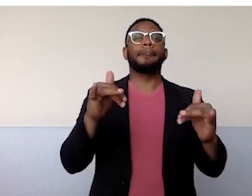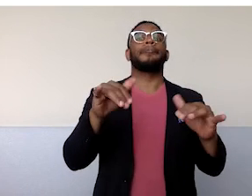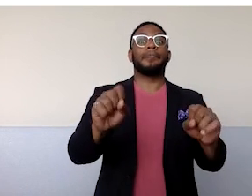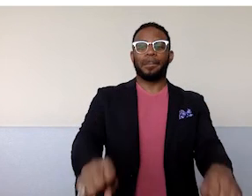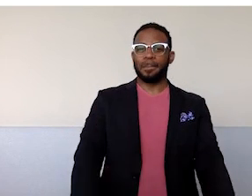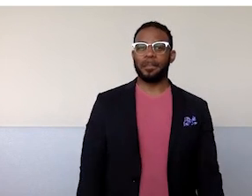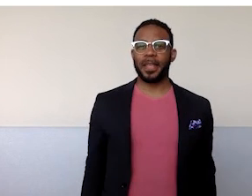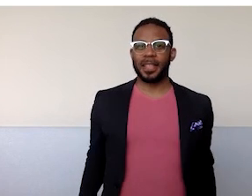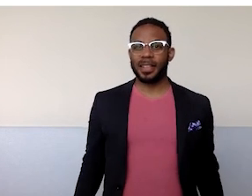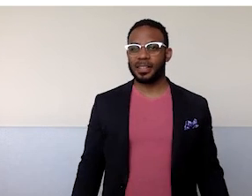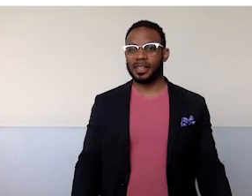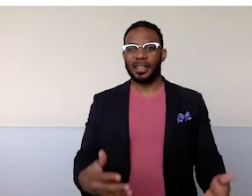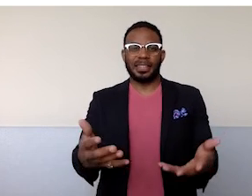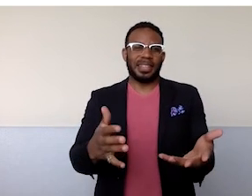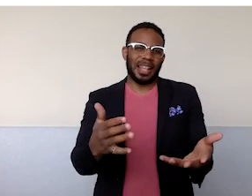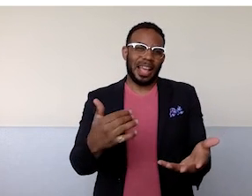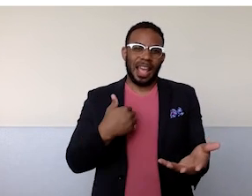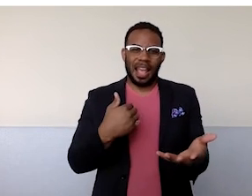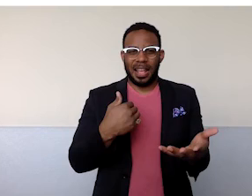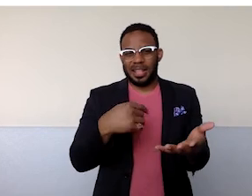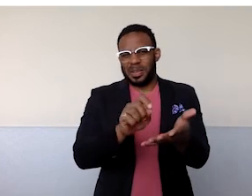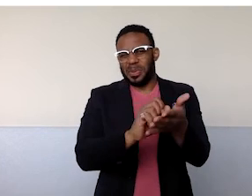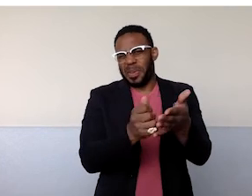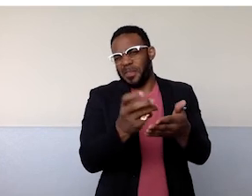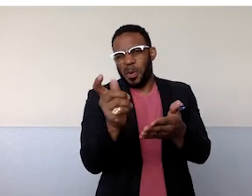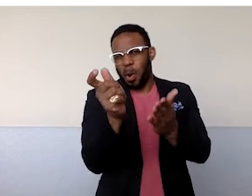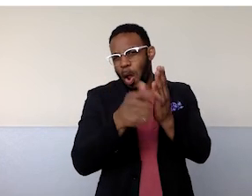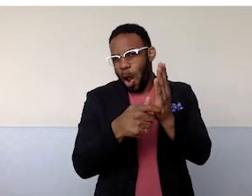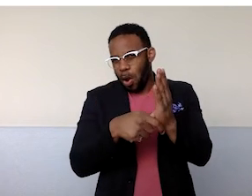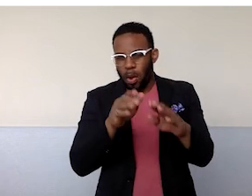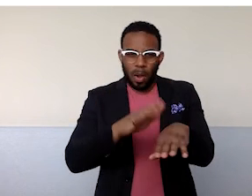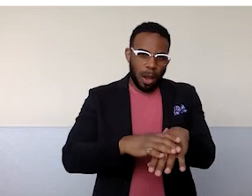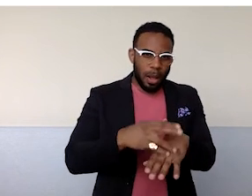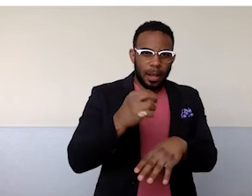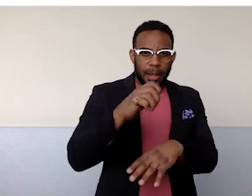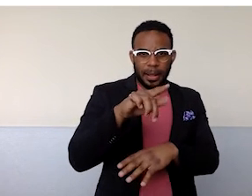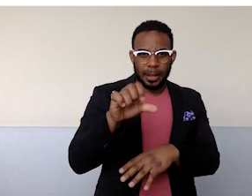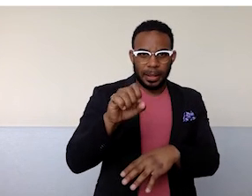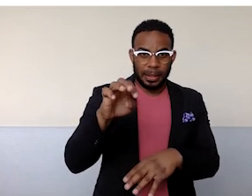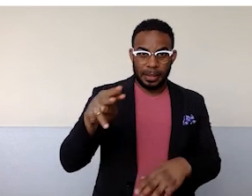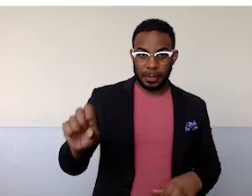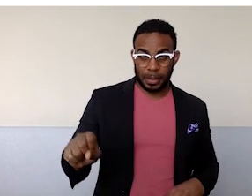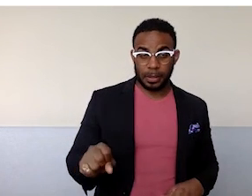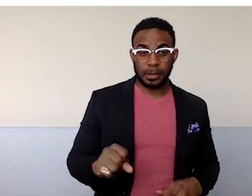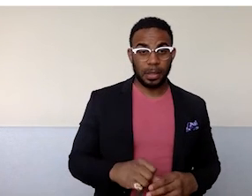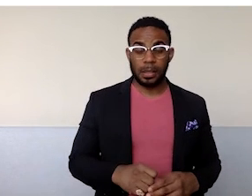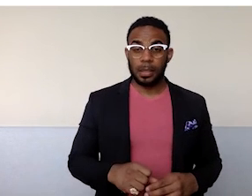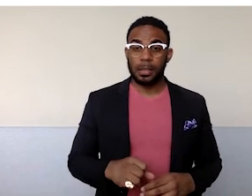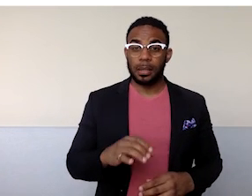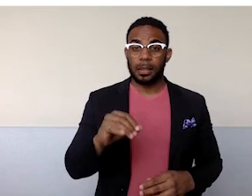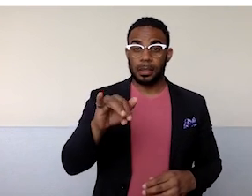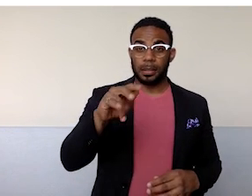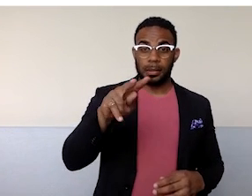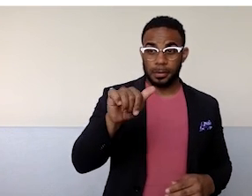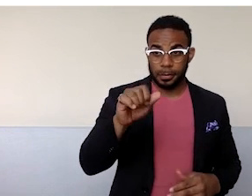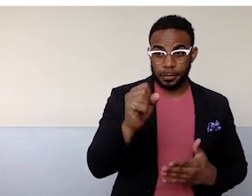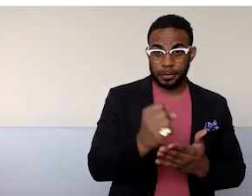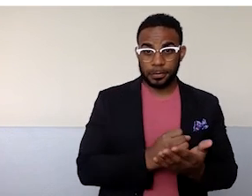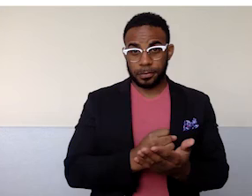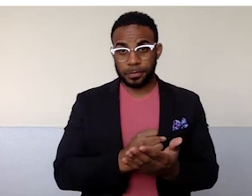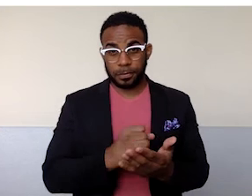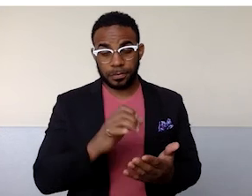Yeah, so I wrote a few articles on Headless CMS and Jamstack. They're available